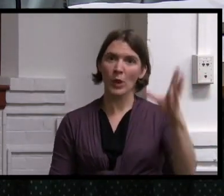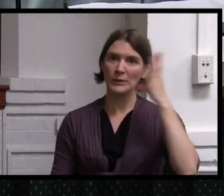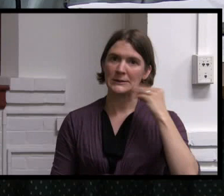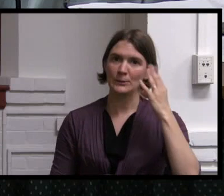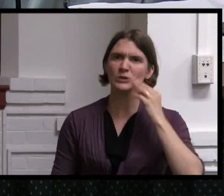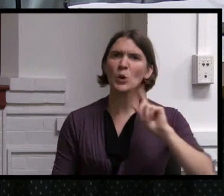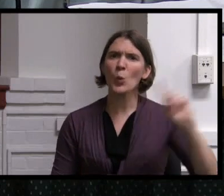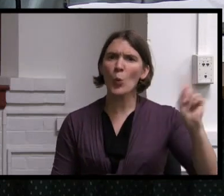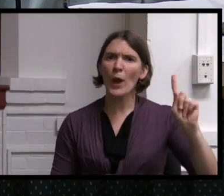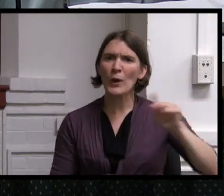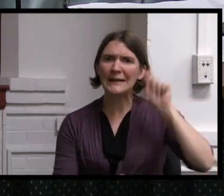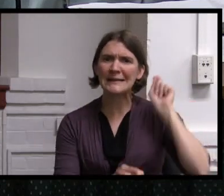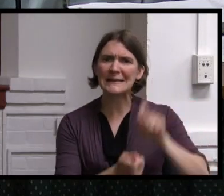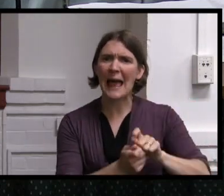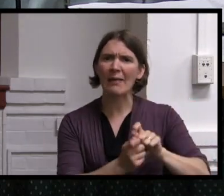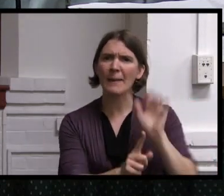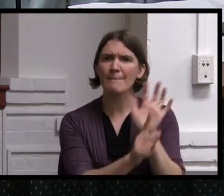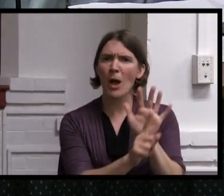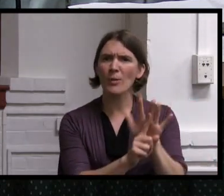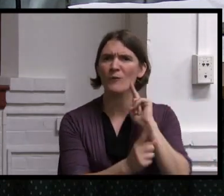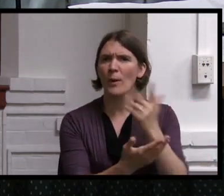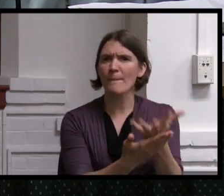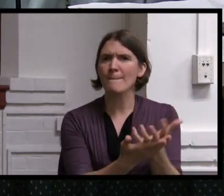where exactly are the hotspots, say.